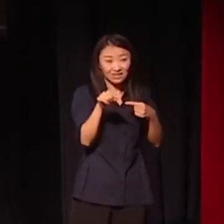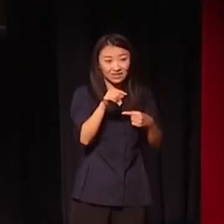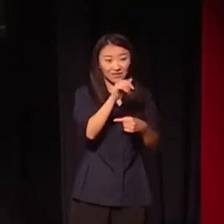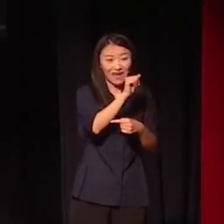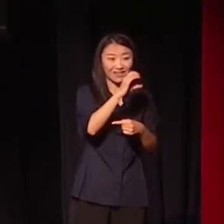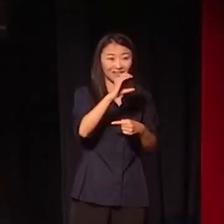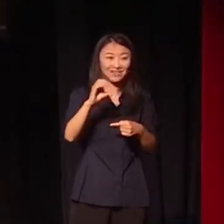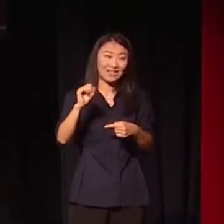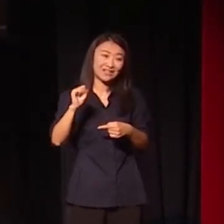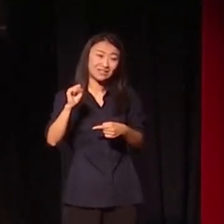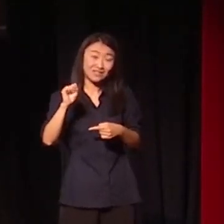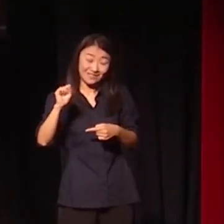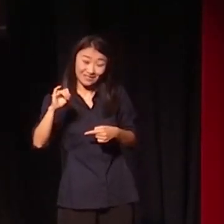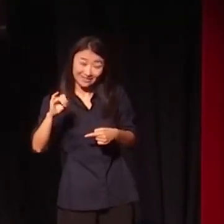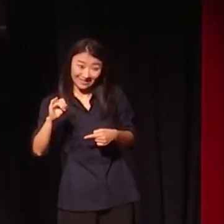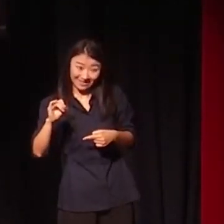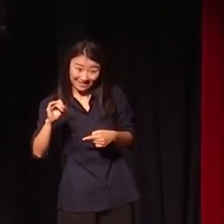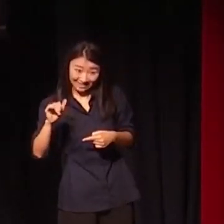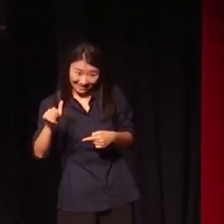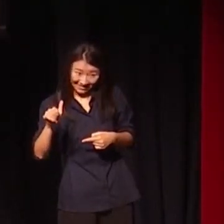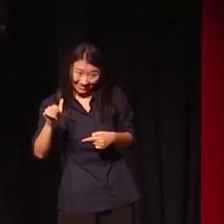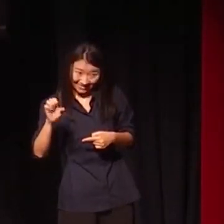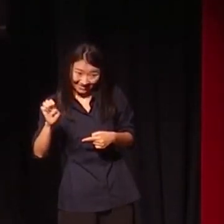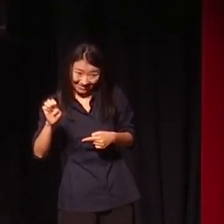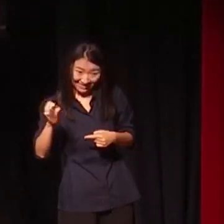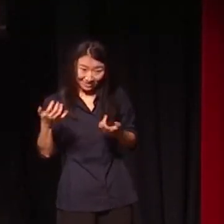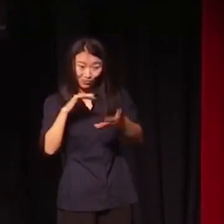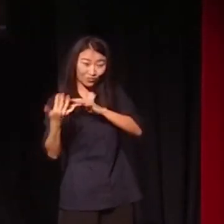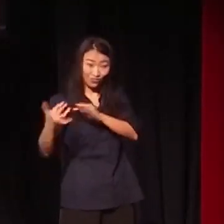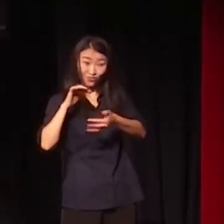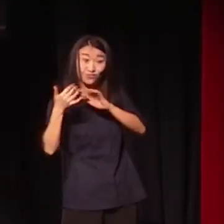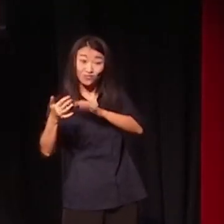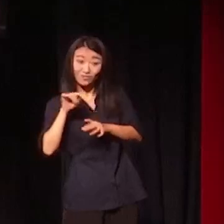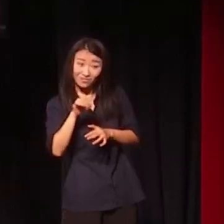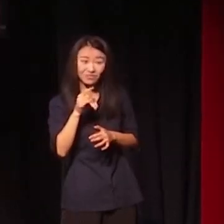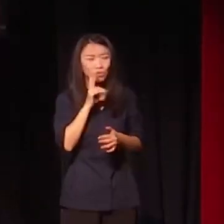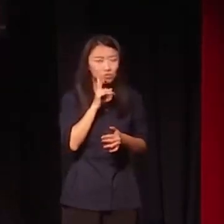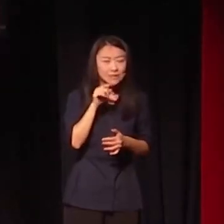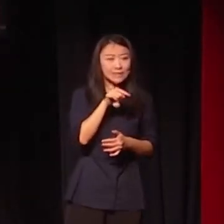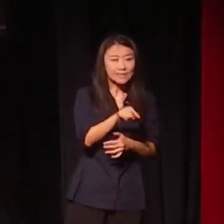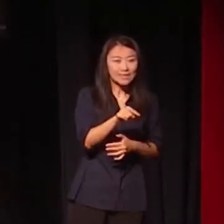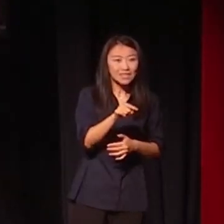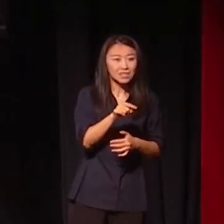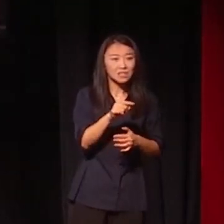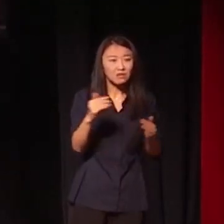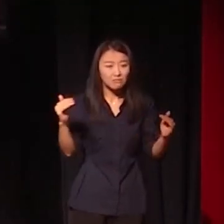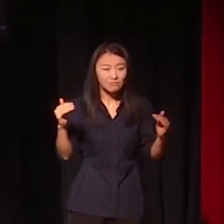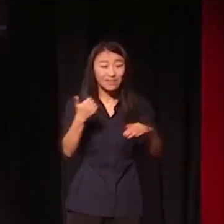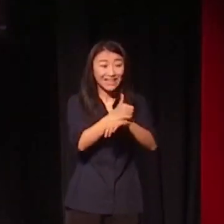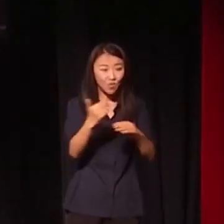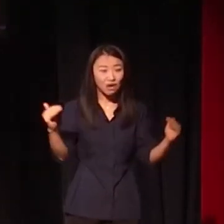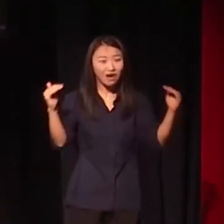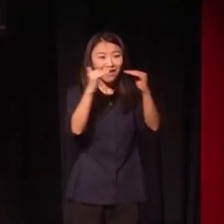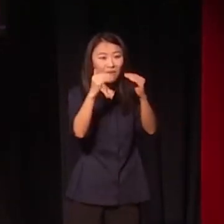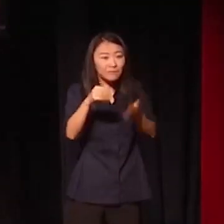language interpreter in place does not mean that somebody necessarily has access. It doesn't necessarily mean that they have the equal opportunity to